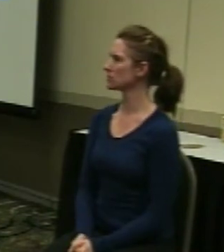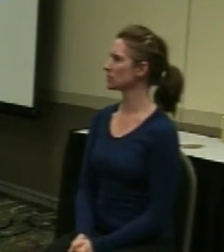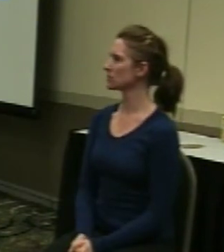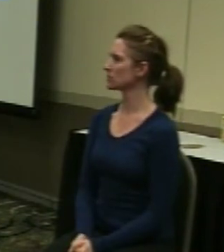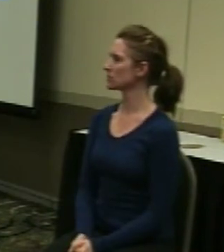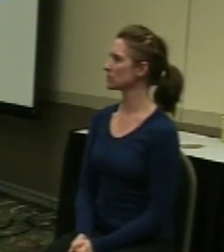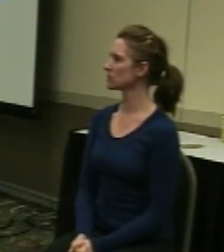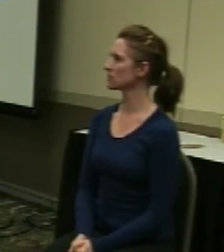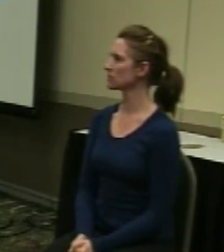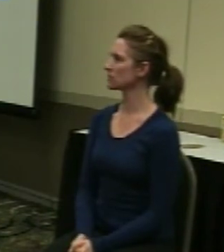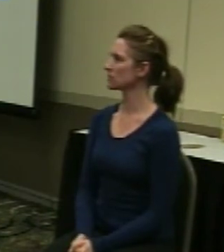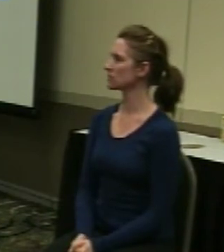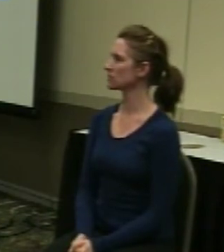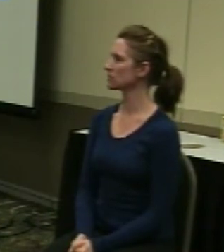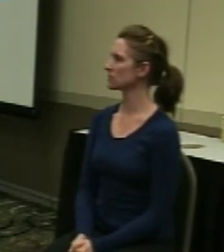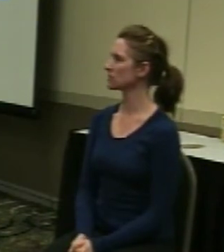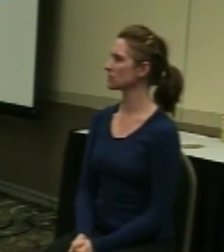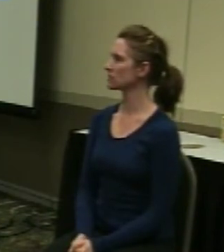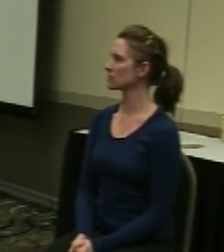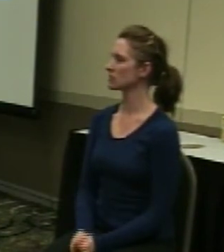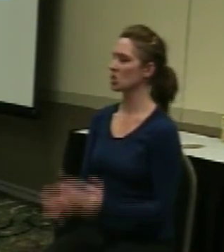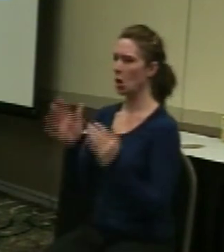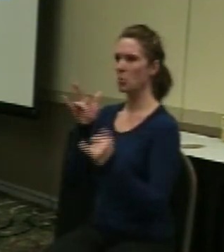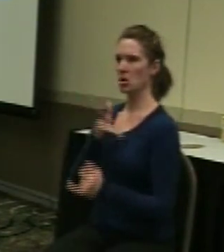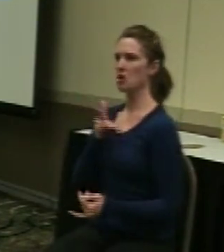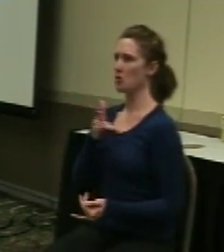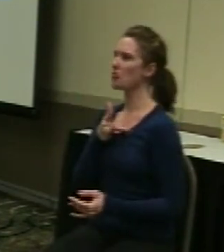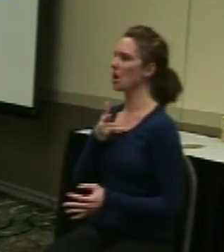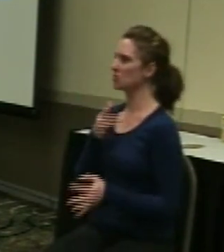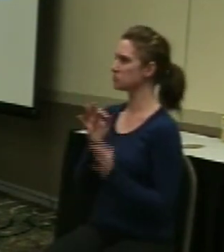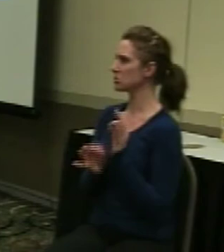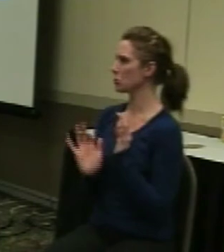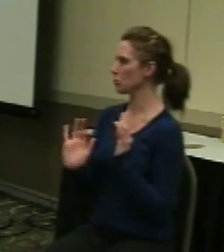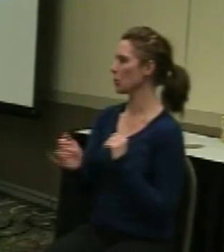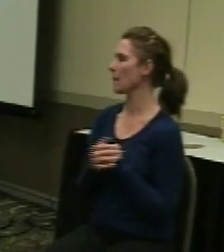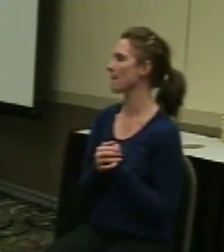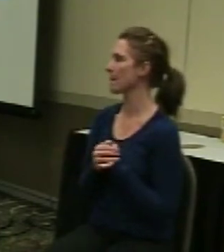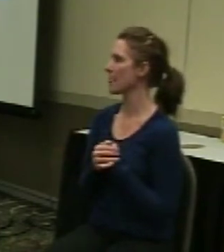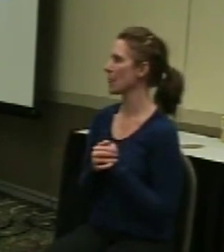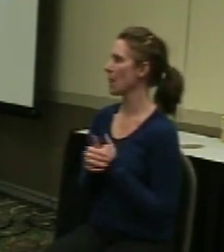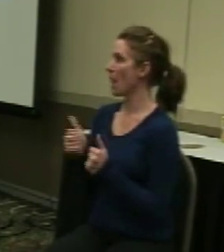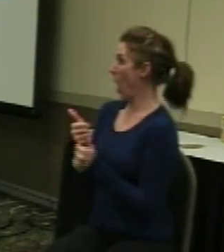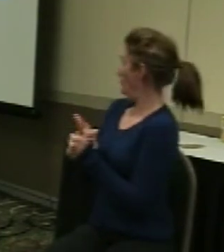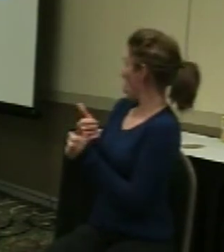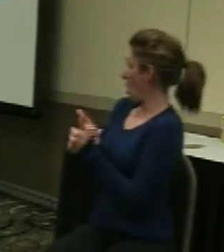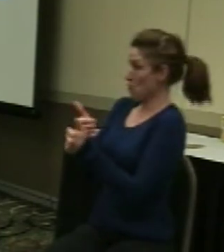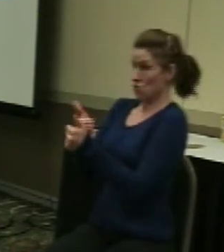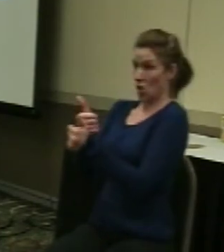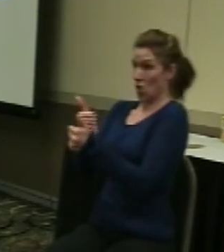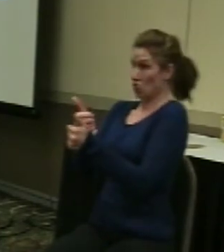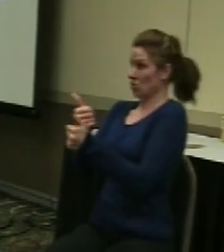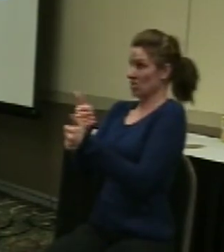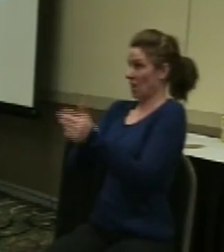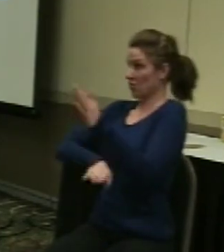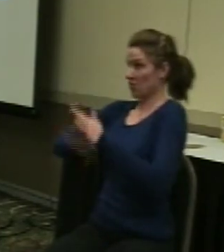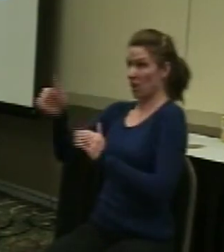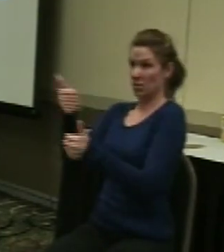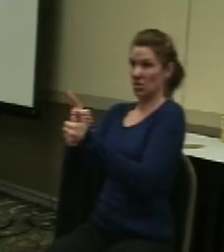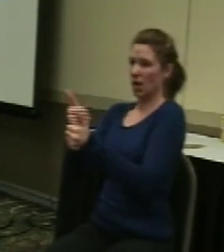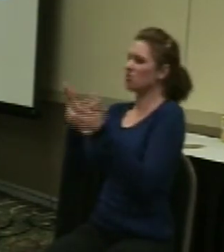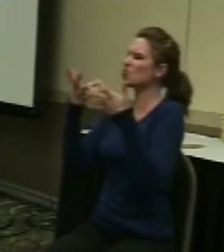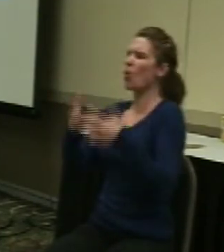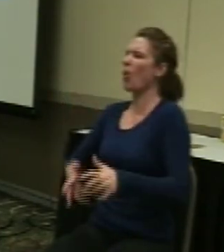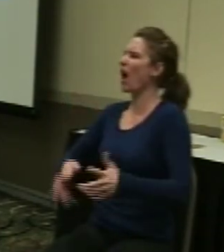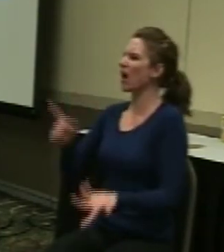And hopefully you would find it as quite manageable. By itself, you will not want to do this, right? You can see how meaningless this